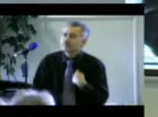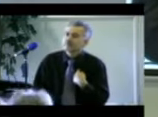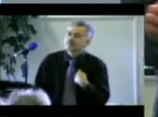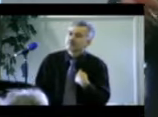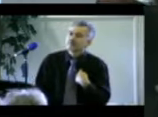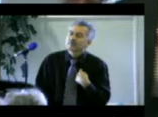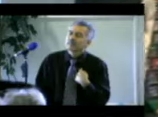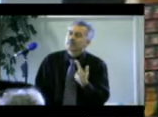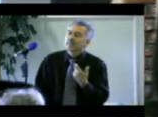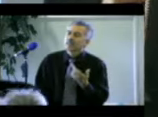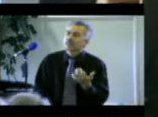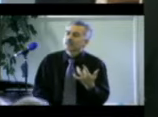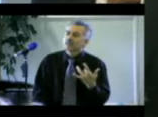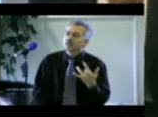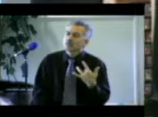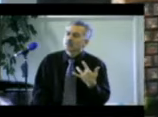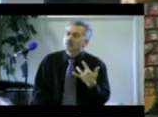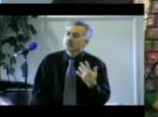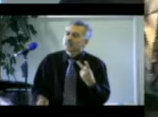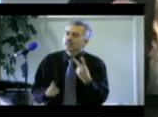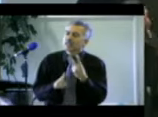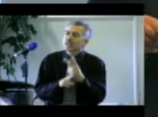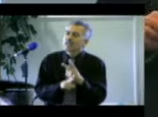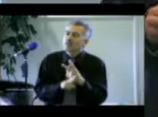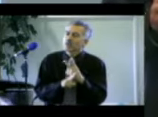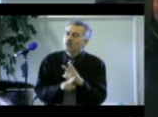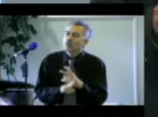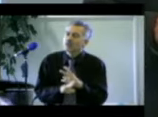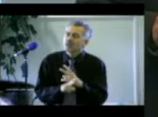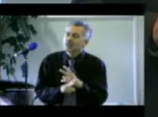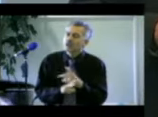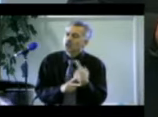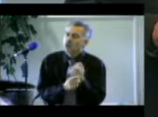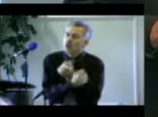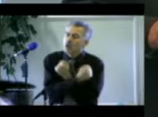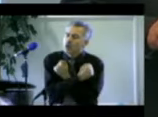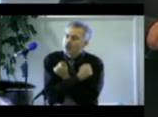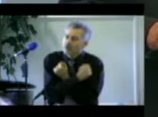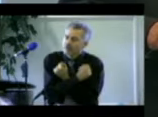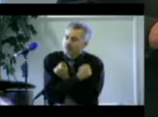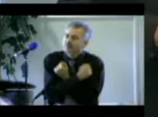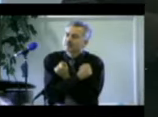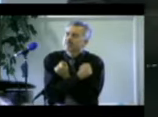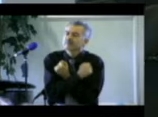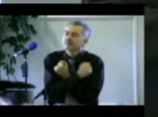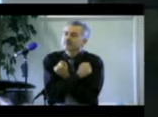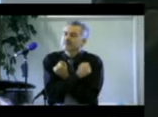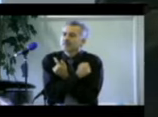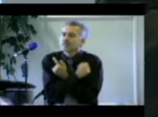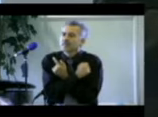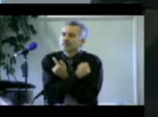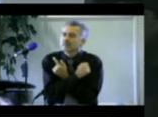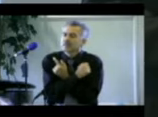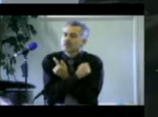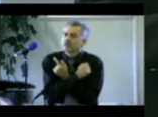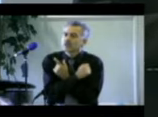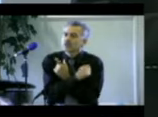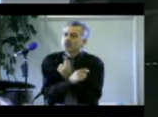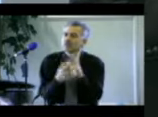that they are so cared for, so loved, so introduced to